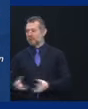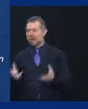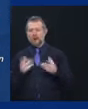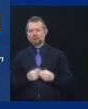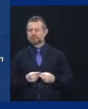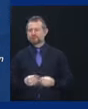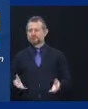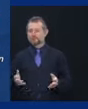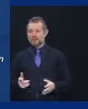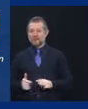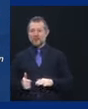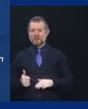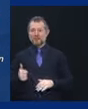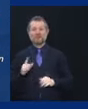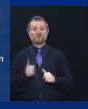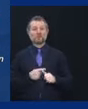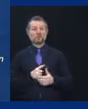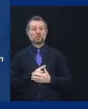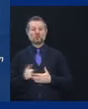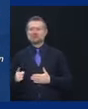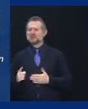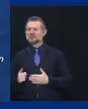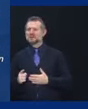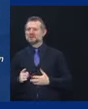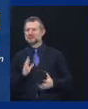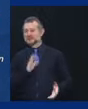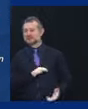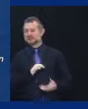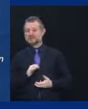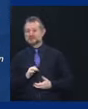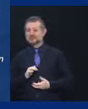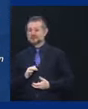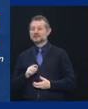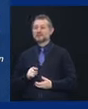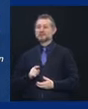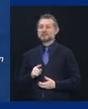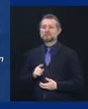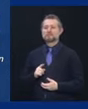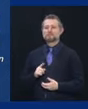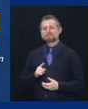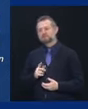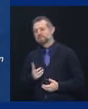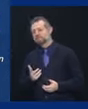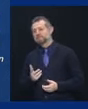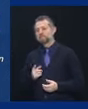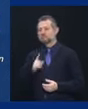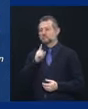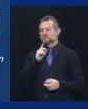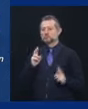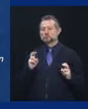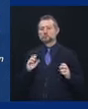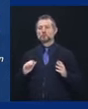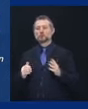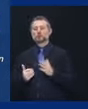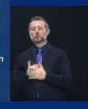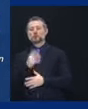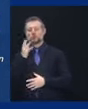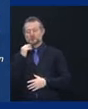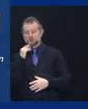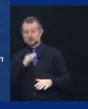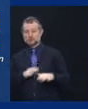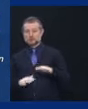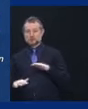one, this was a new experience for these